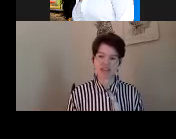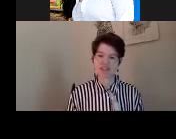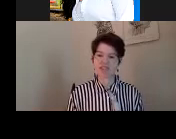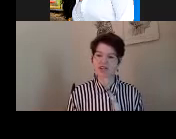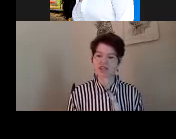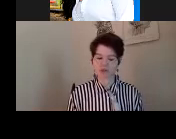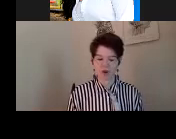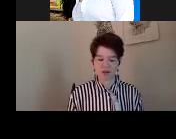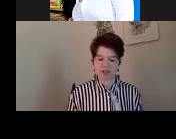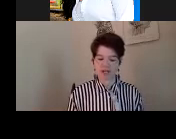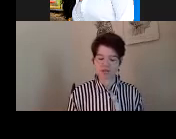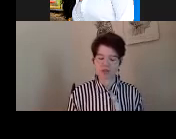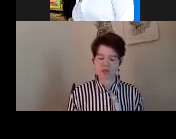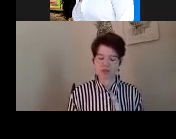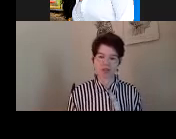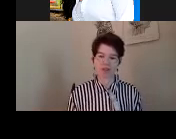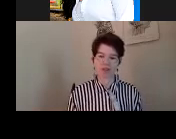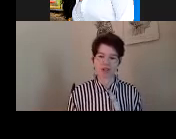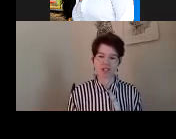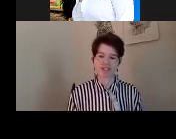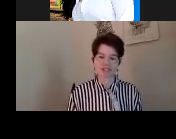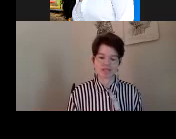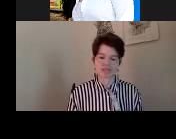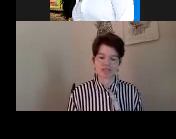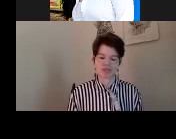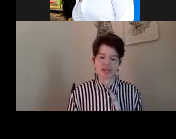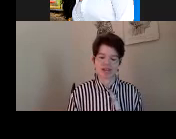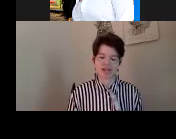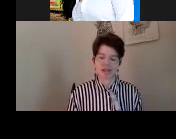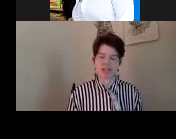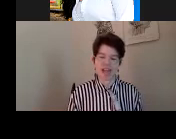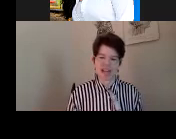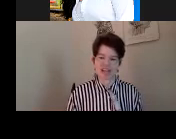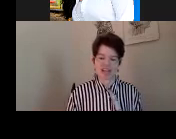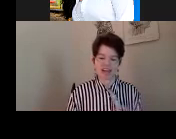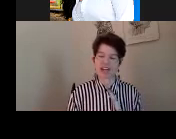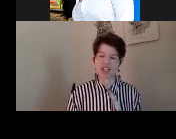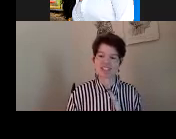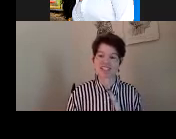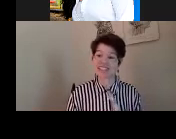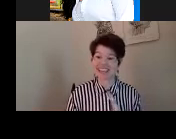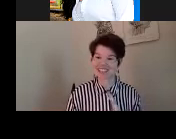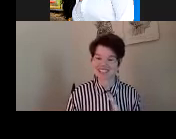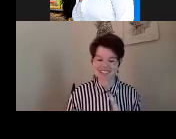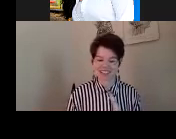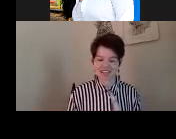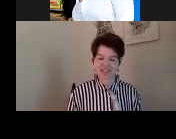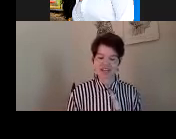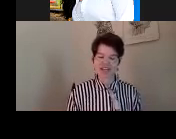Together, the March and Crawl comprised one of the largest disability-driven direct actions to date.